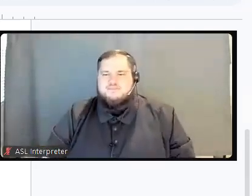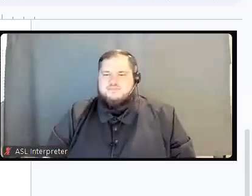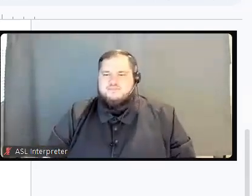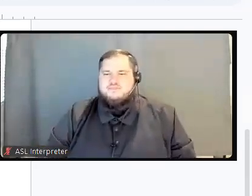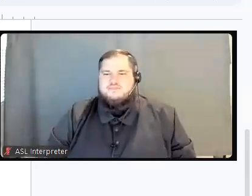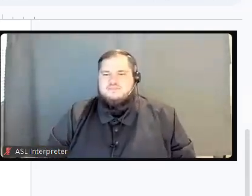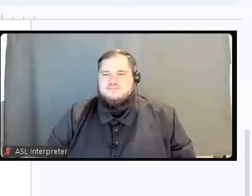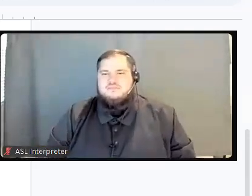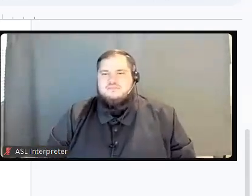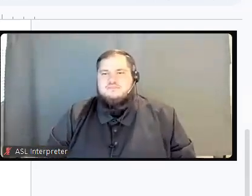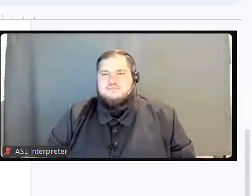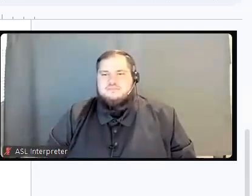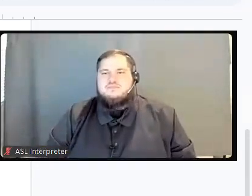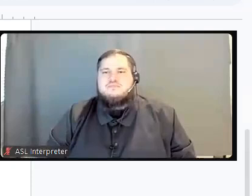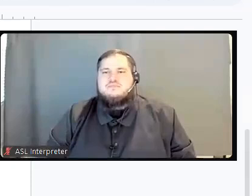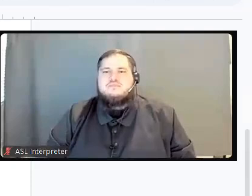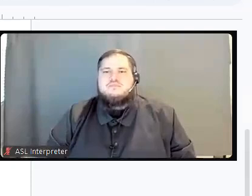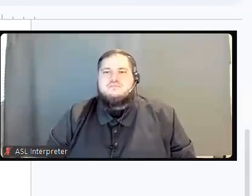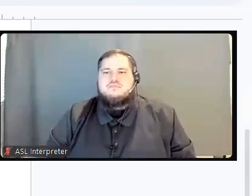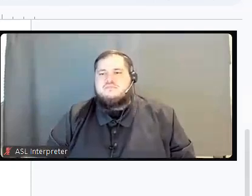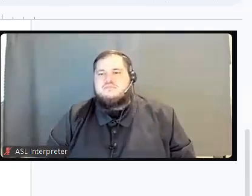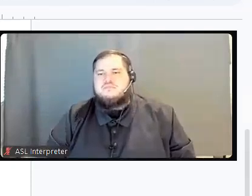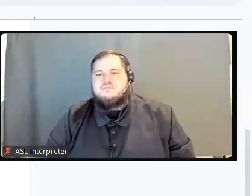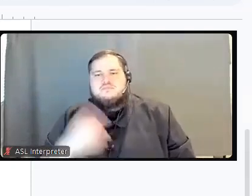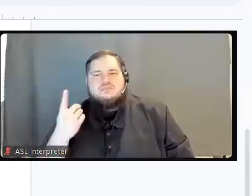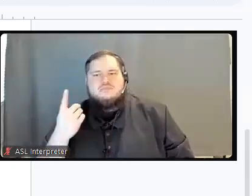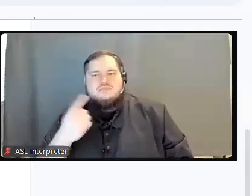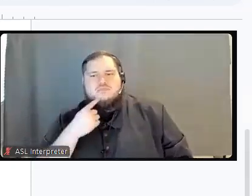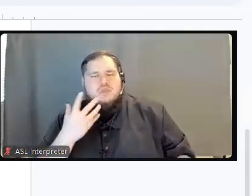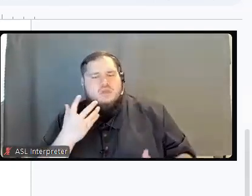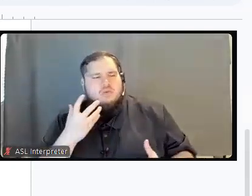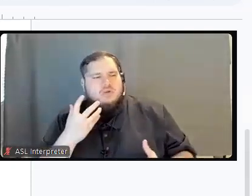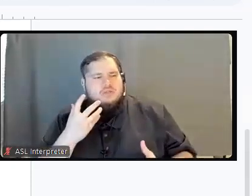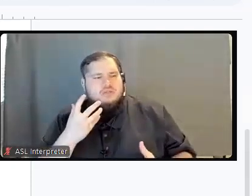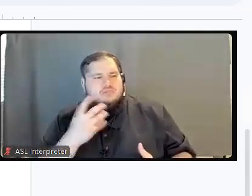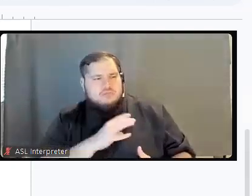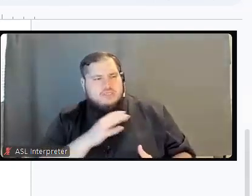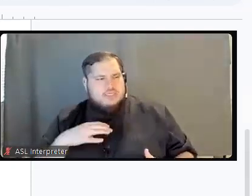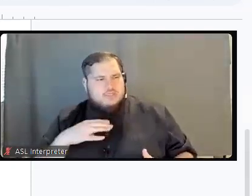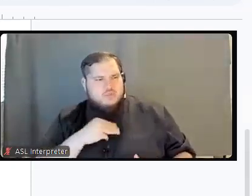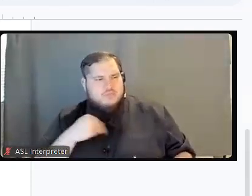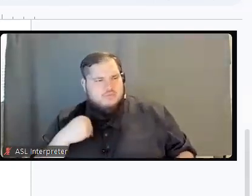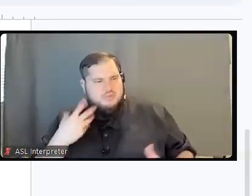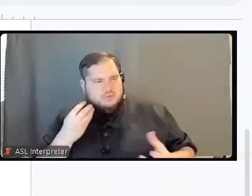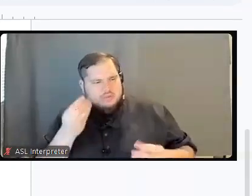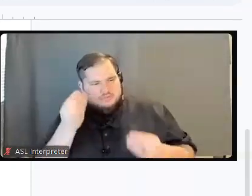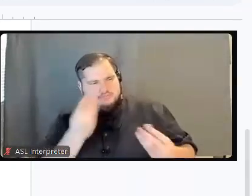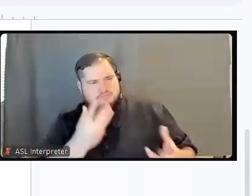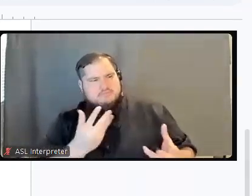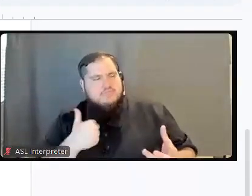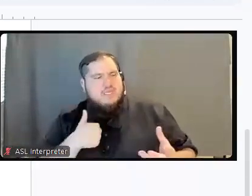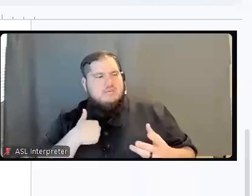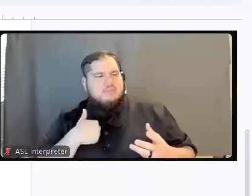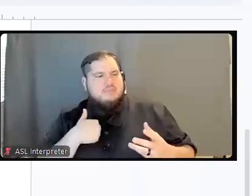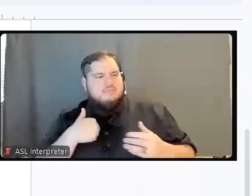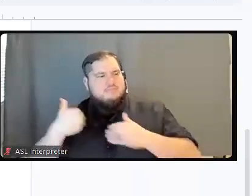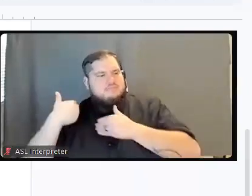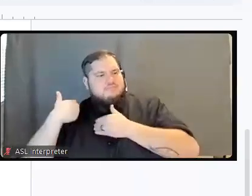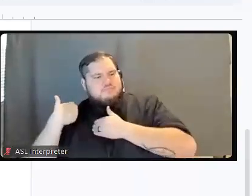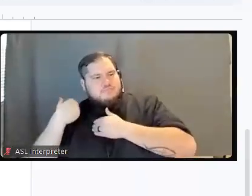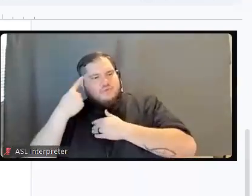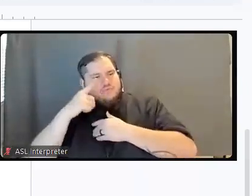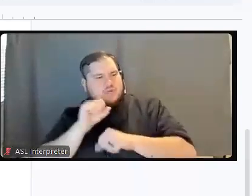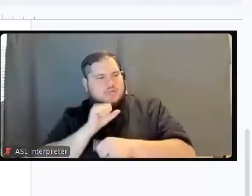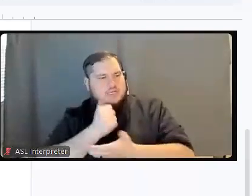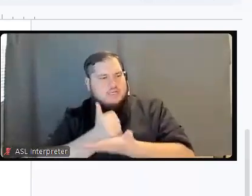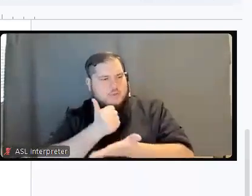Yeah, and just wanted to let the council members know that I've actually been tasked with